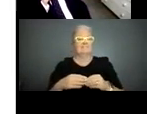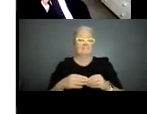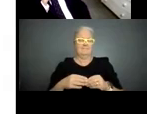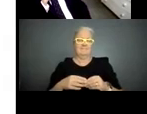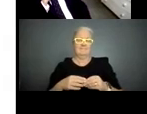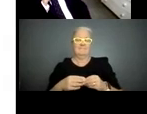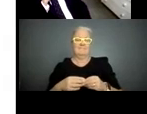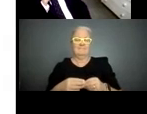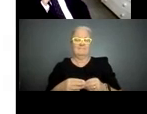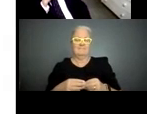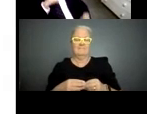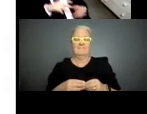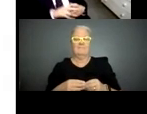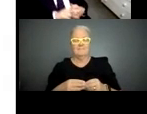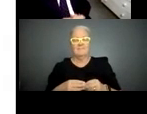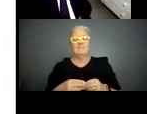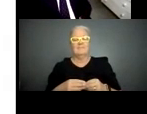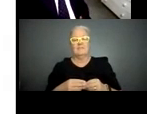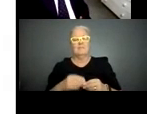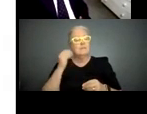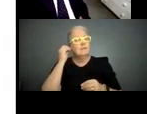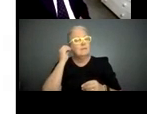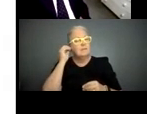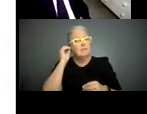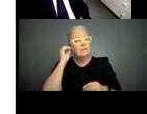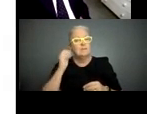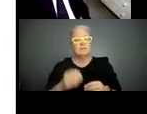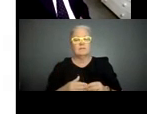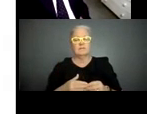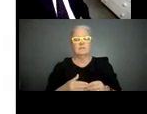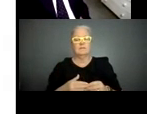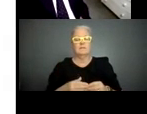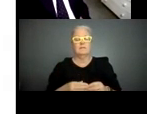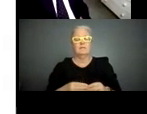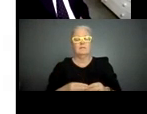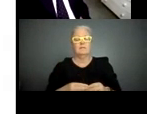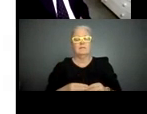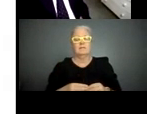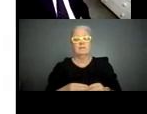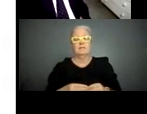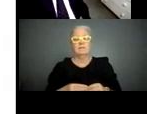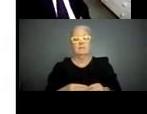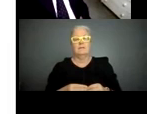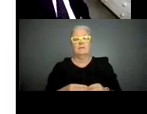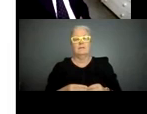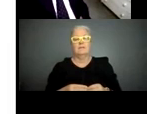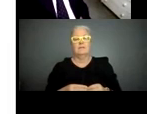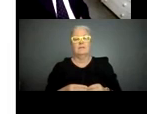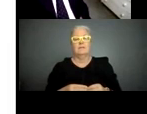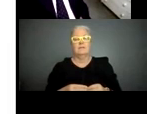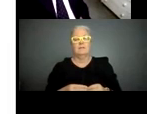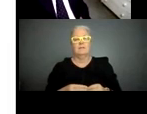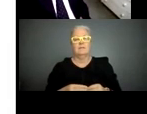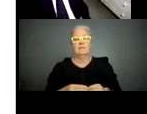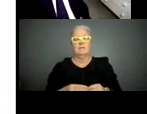sprawling shack of houses or squatter camps right around the area, where about a half